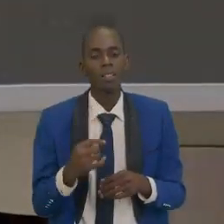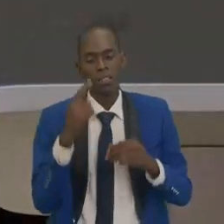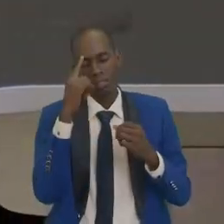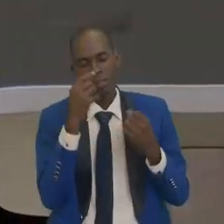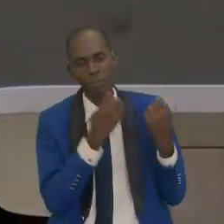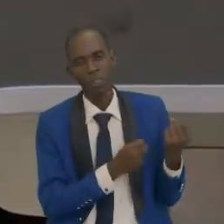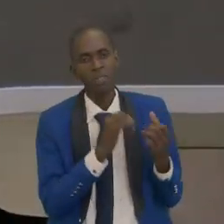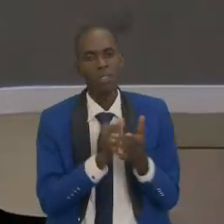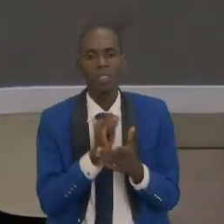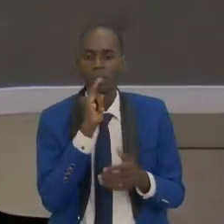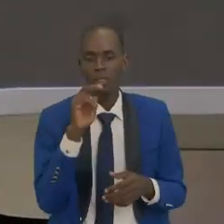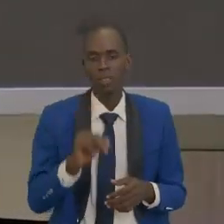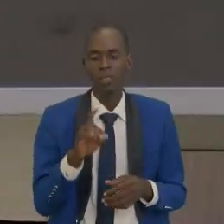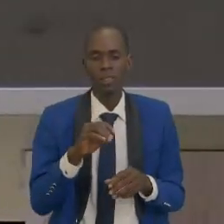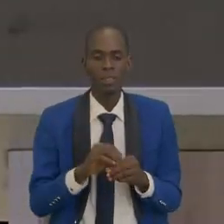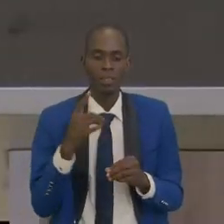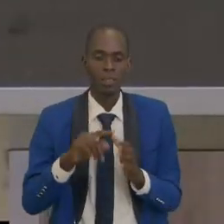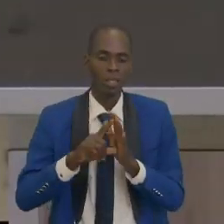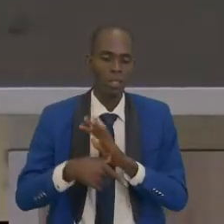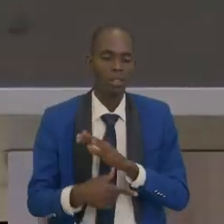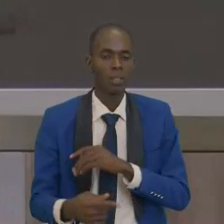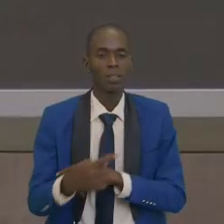needed in the latter days